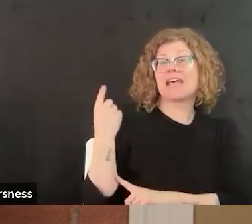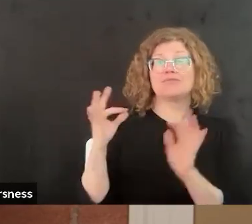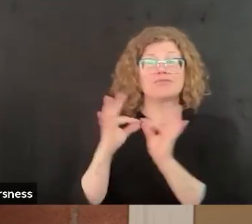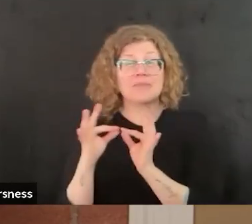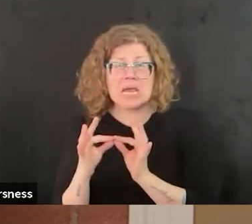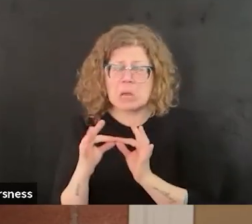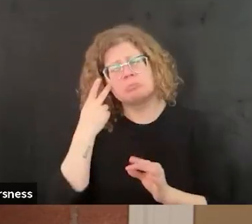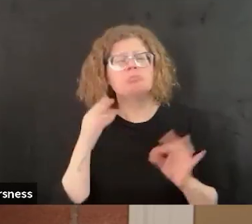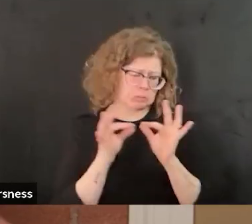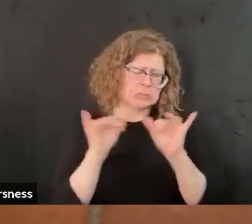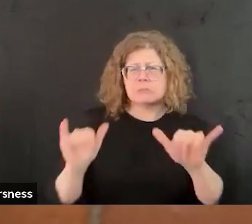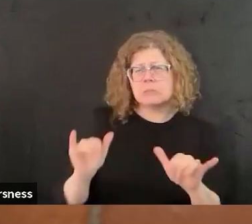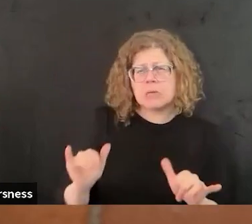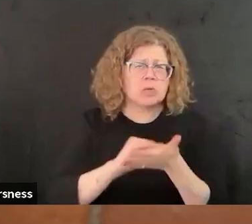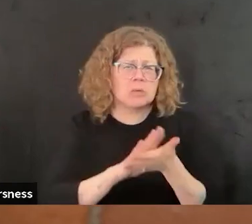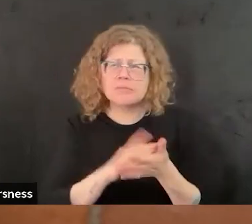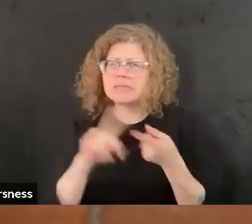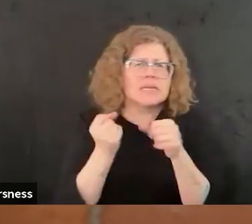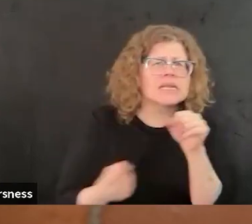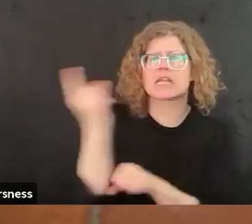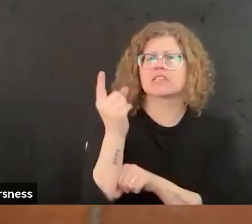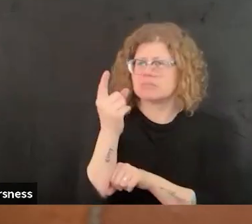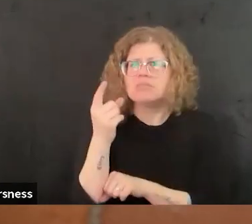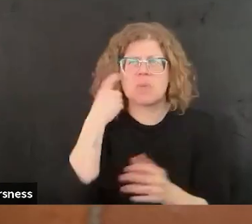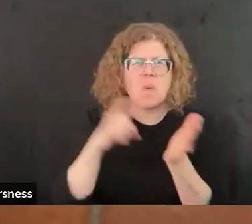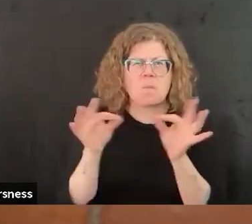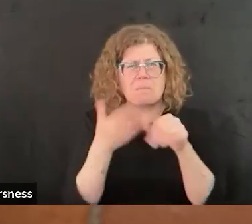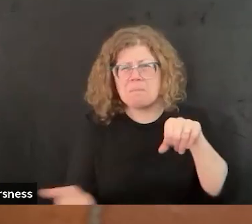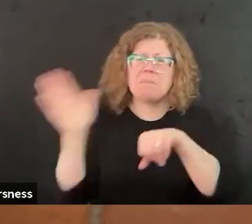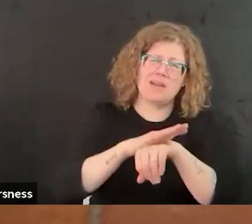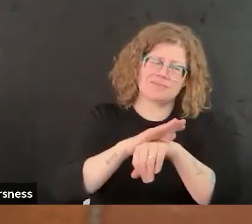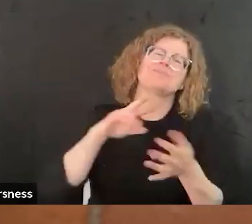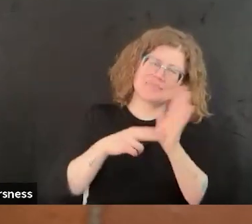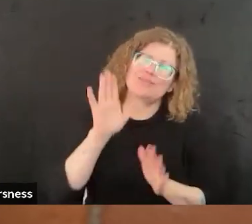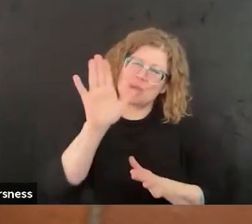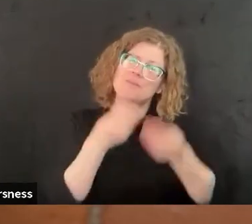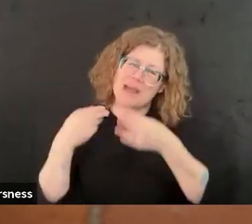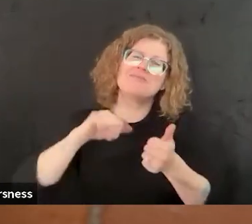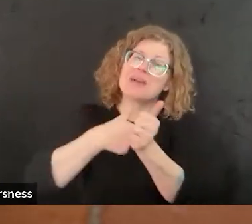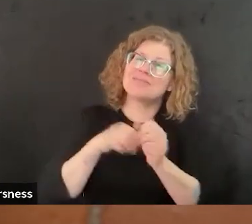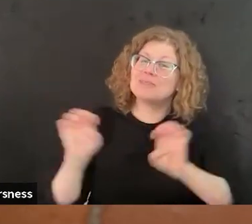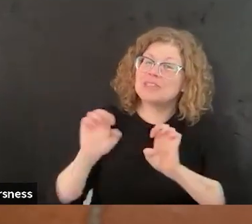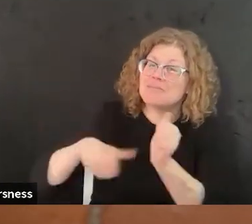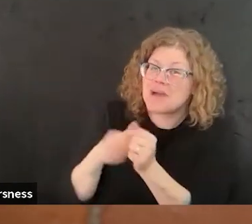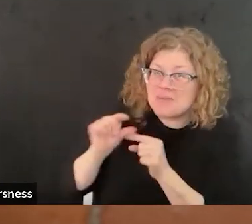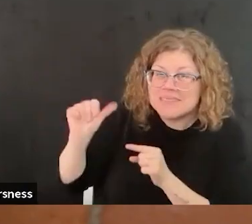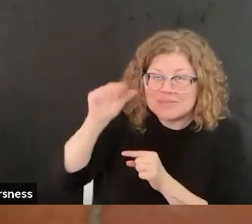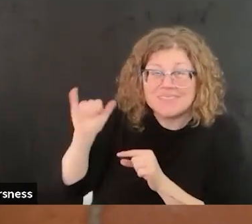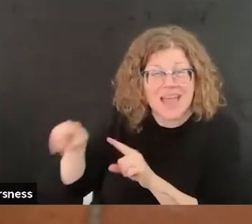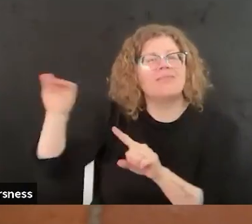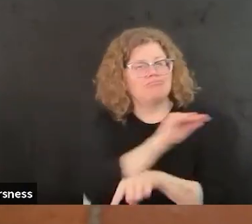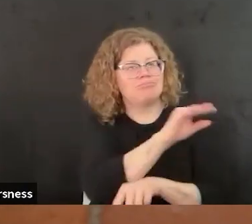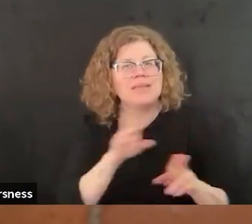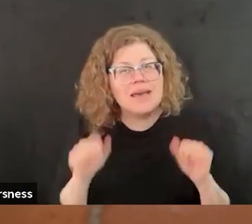because they sometimes take a long time, you have some room in your contingency to adjust for that. And then, of course, things come up.